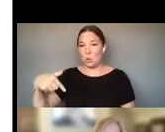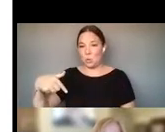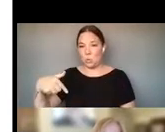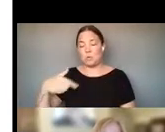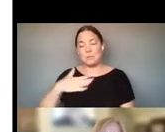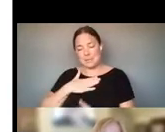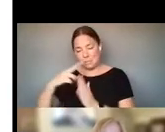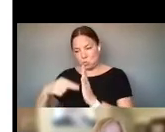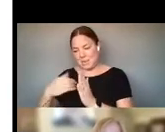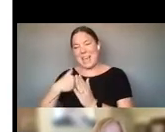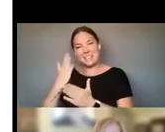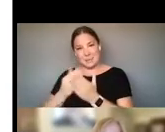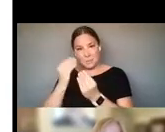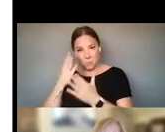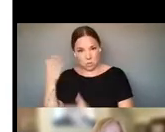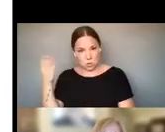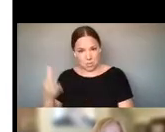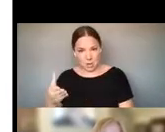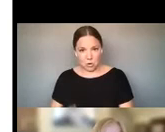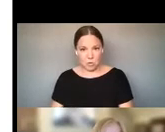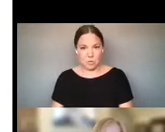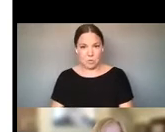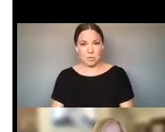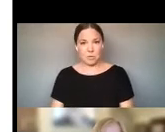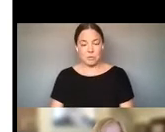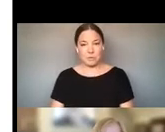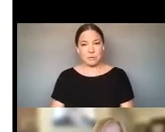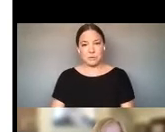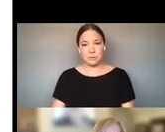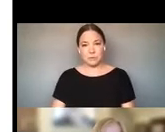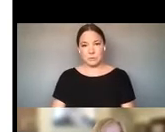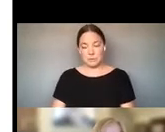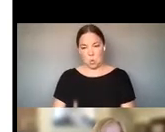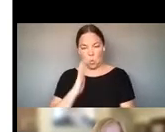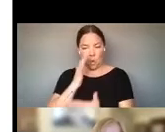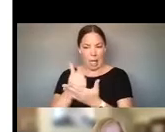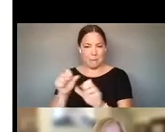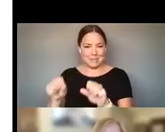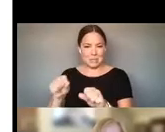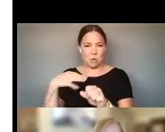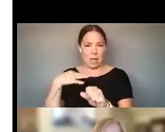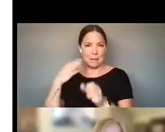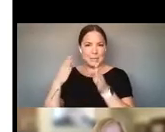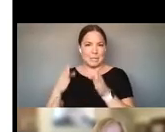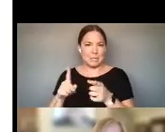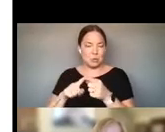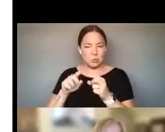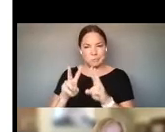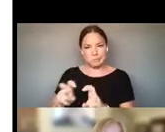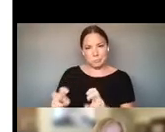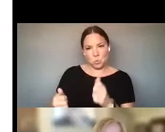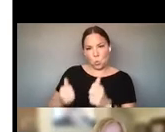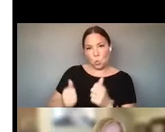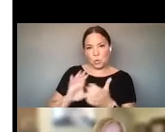some guidance in there, um, in terms of, uh, helping potential applicants, um, assess which of those three,